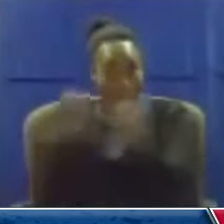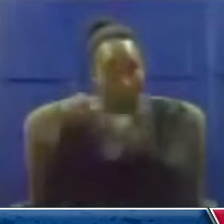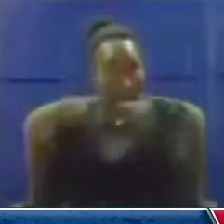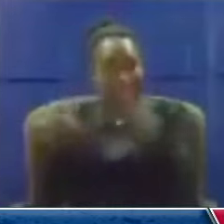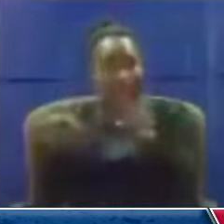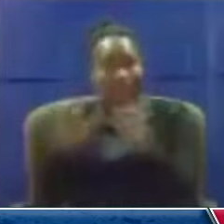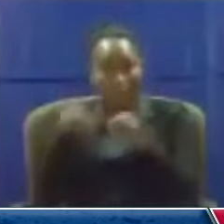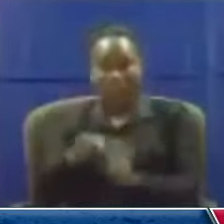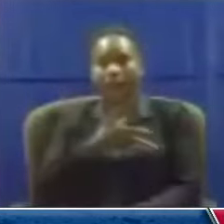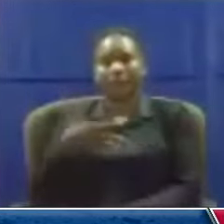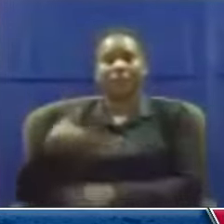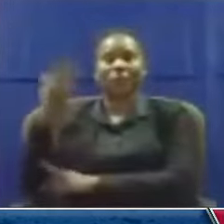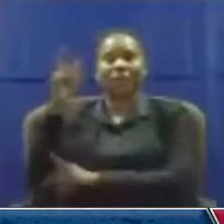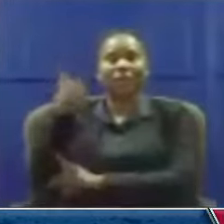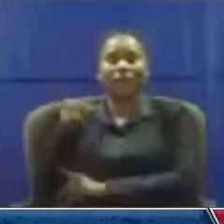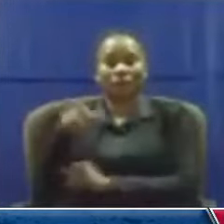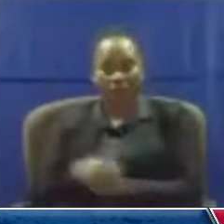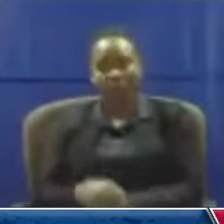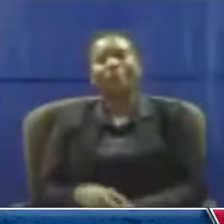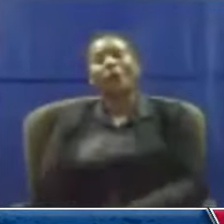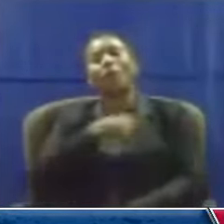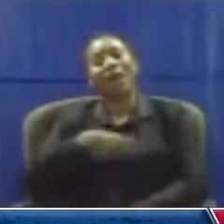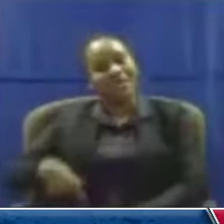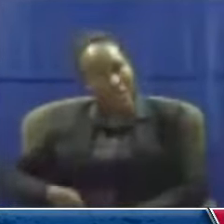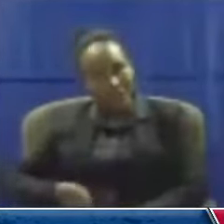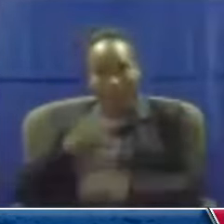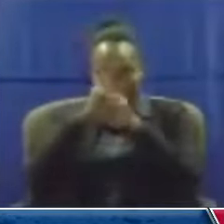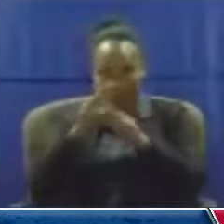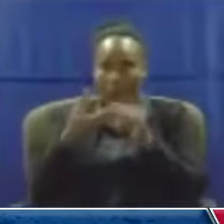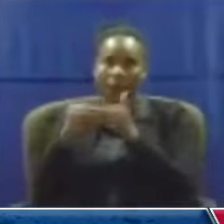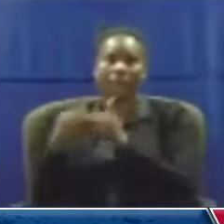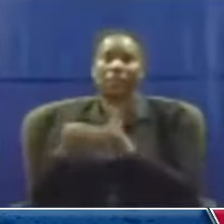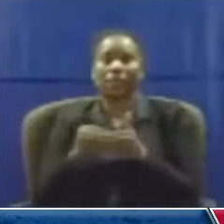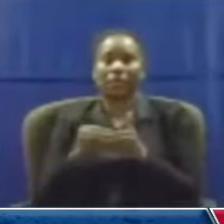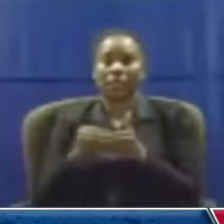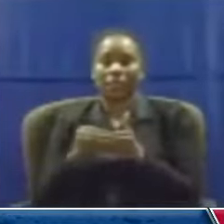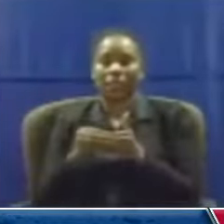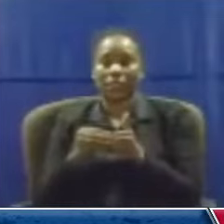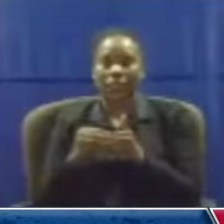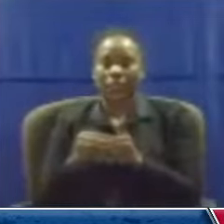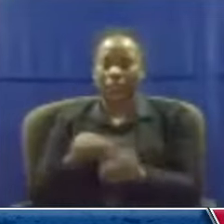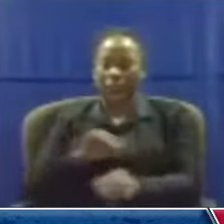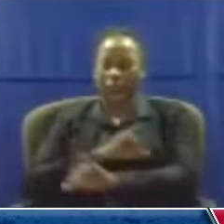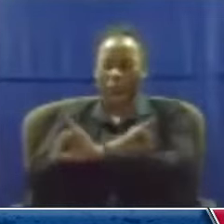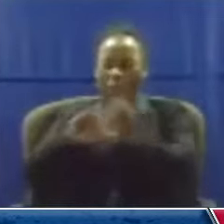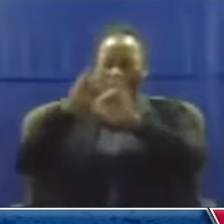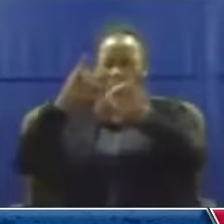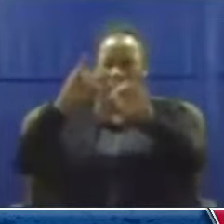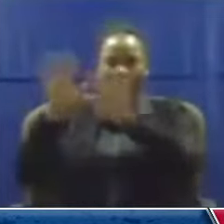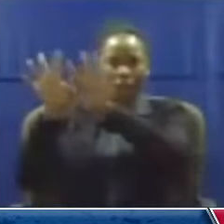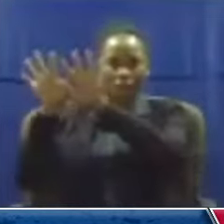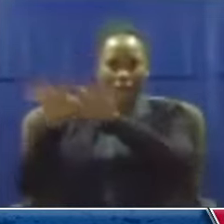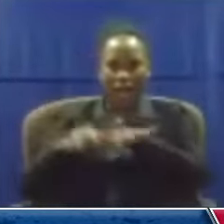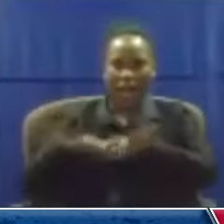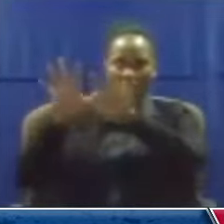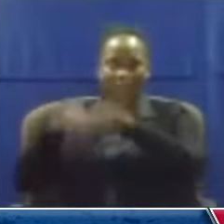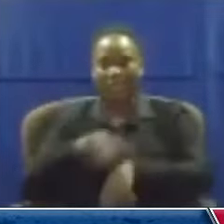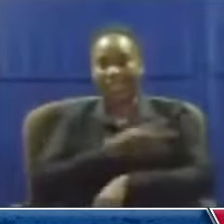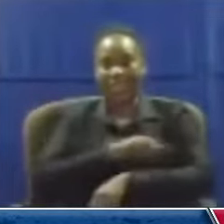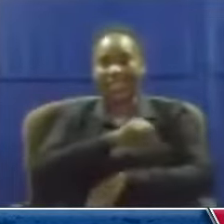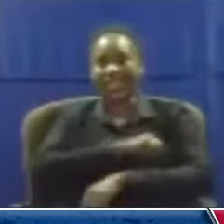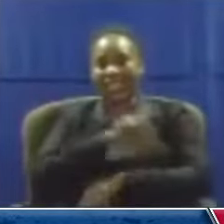Madam Speaker, Mr. President, honourable members, the devastating flood in KwaZulu-Natal has brought